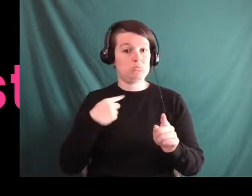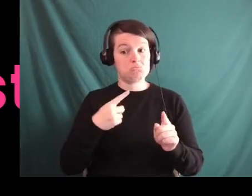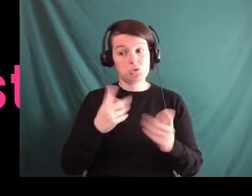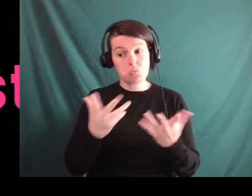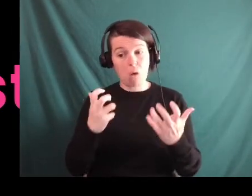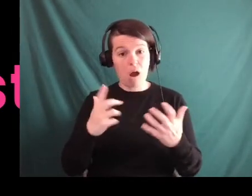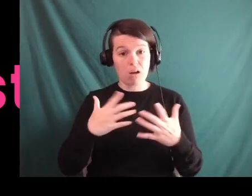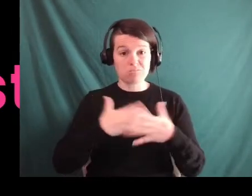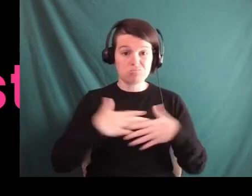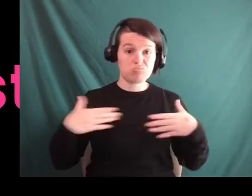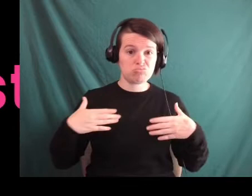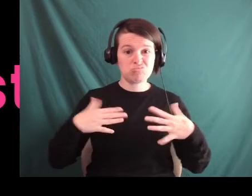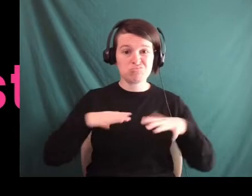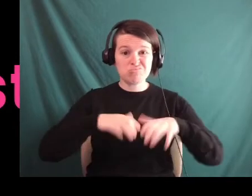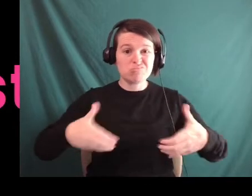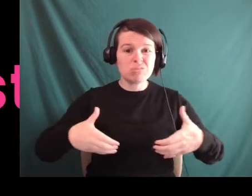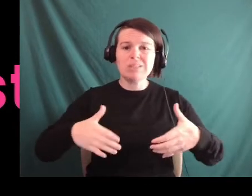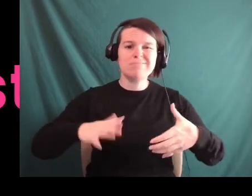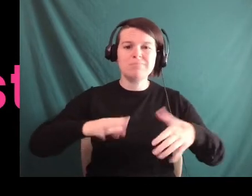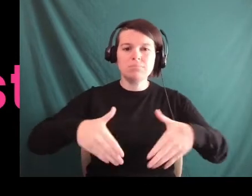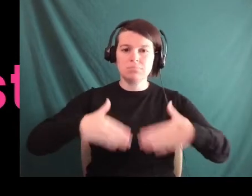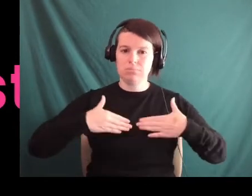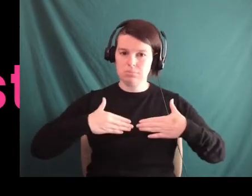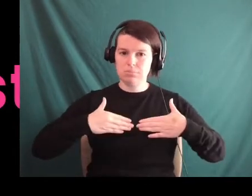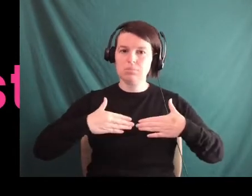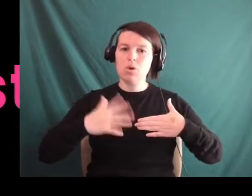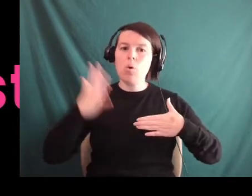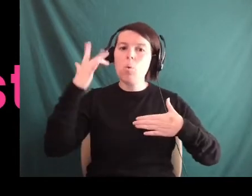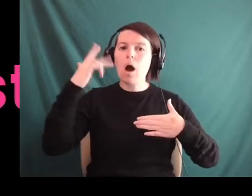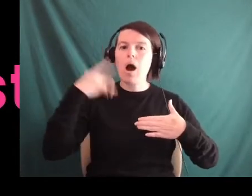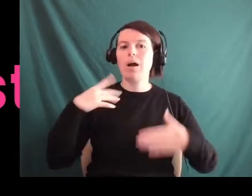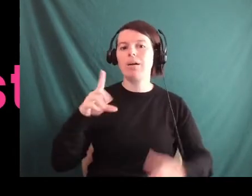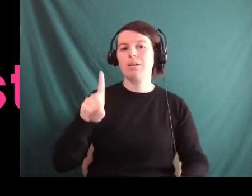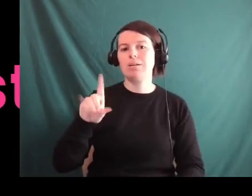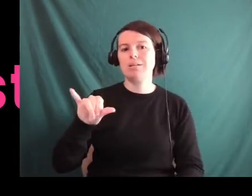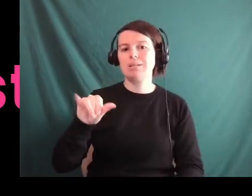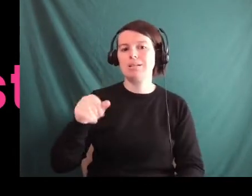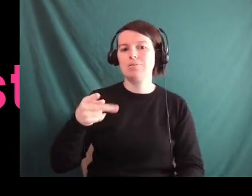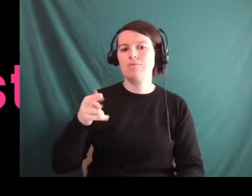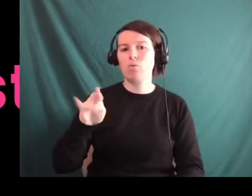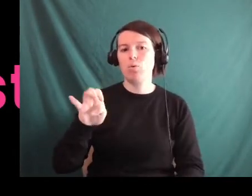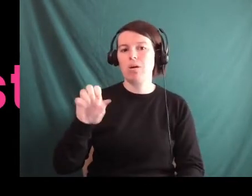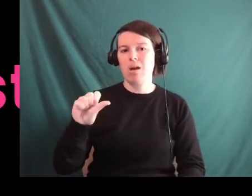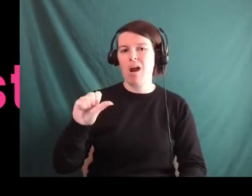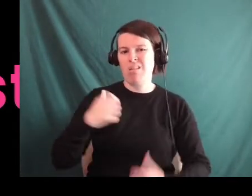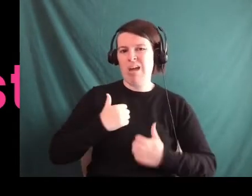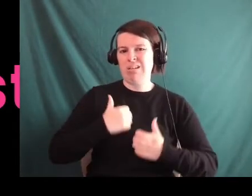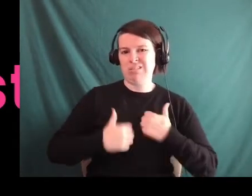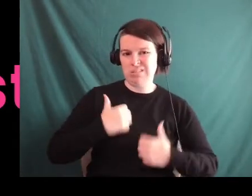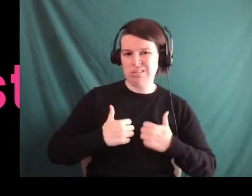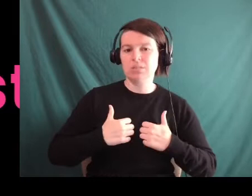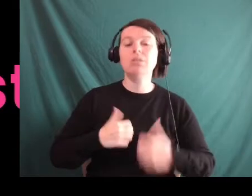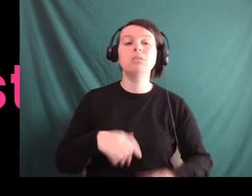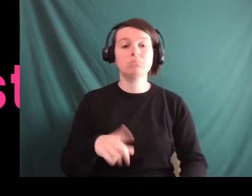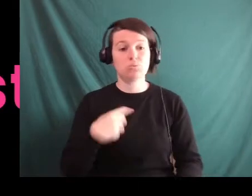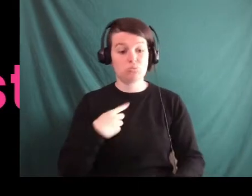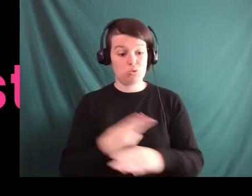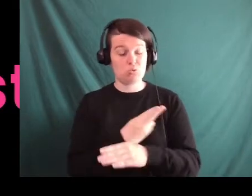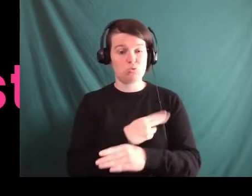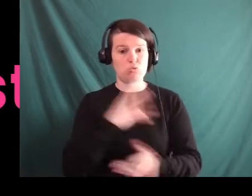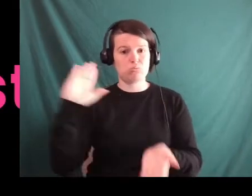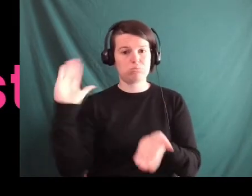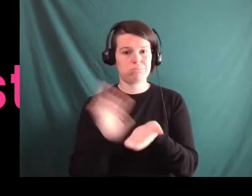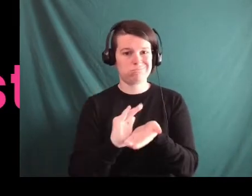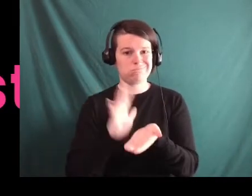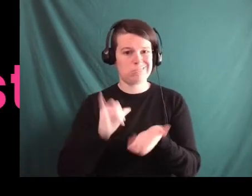flatter because their chest is a source of gender dysphoria. Chest binding is a method used by trans folks to alleviate gender